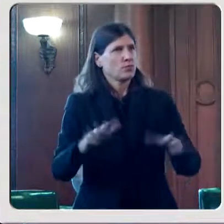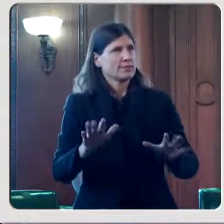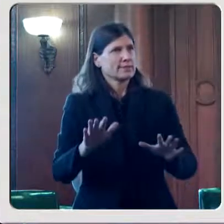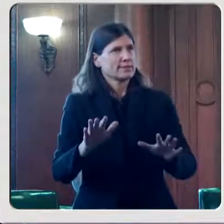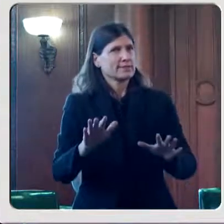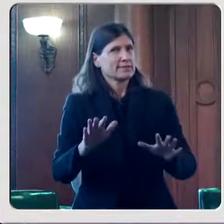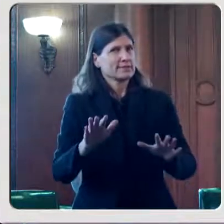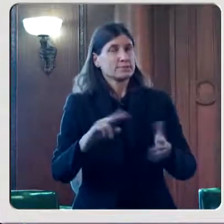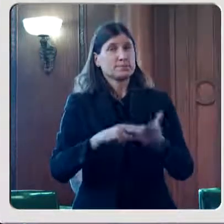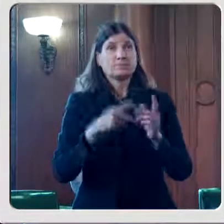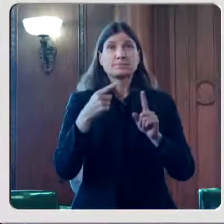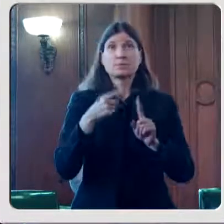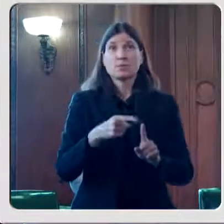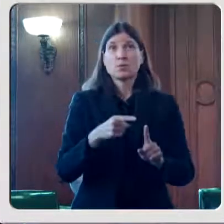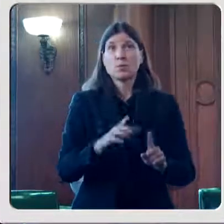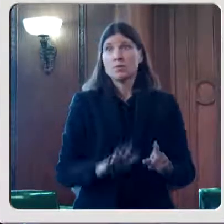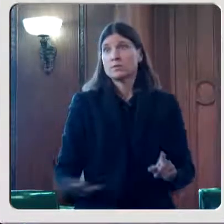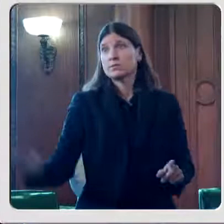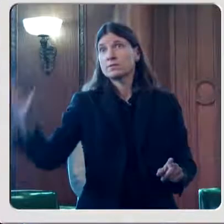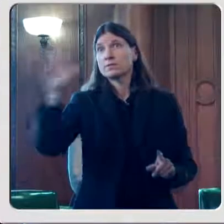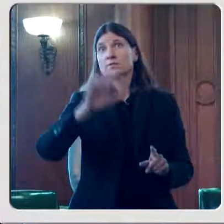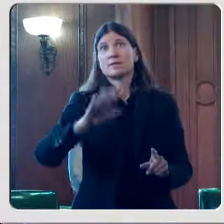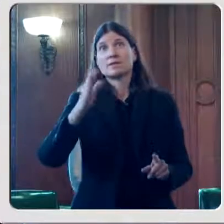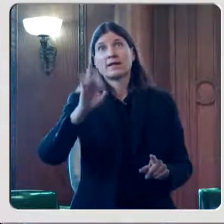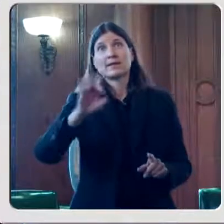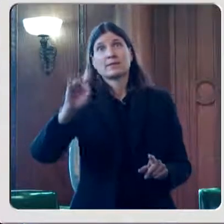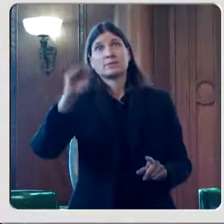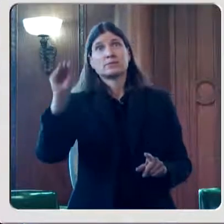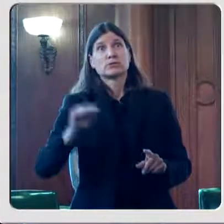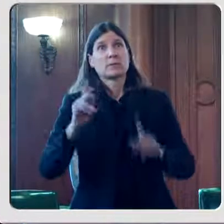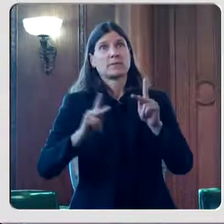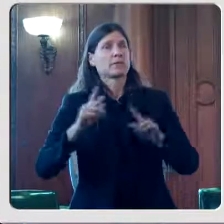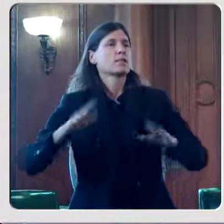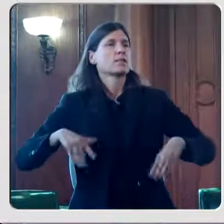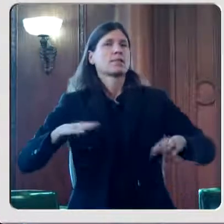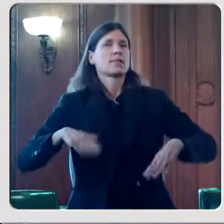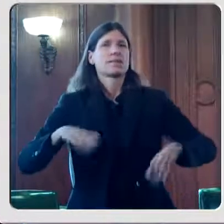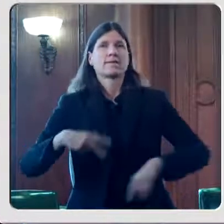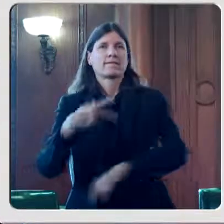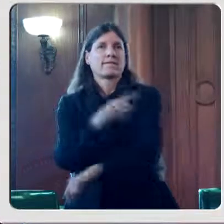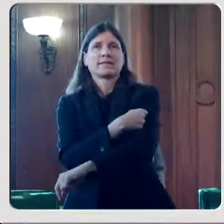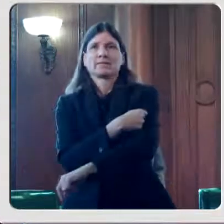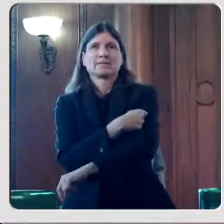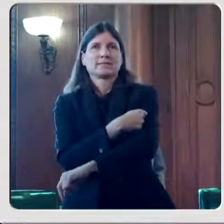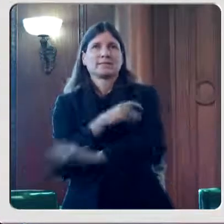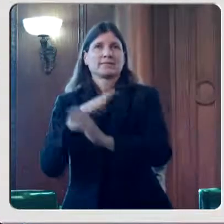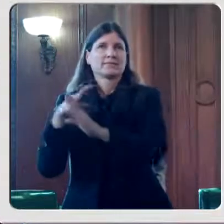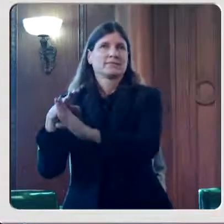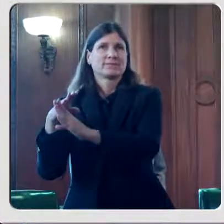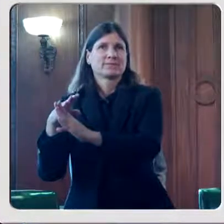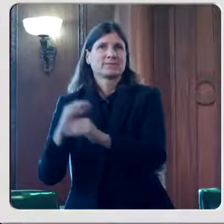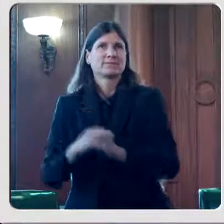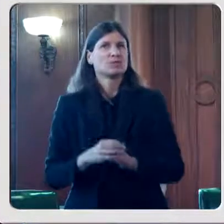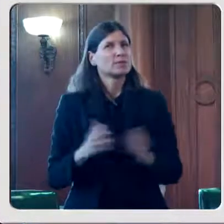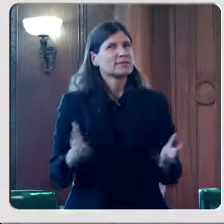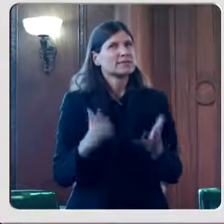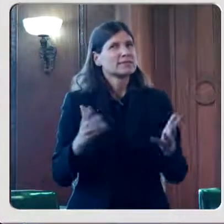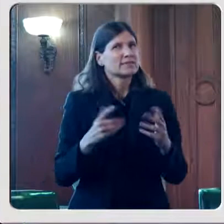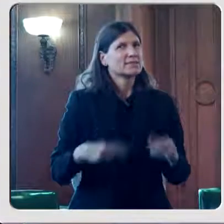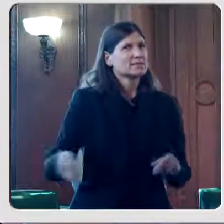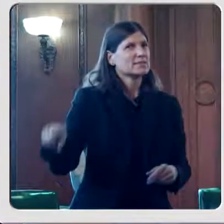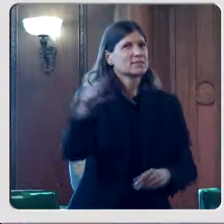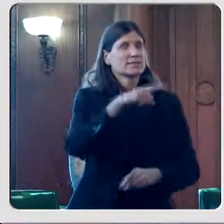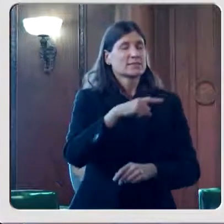natural immunity due to prior COVID infection. And as the vaccination campaign has been focused